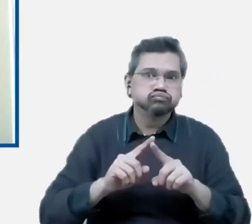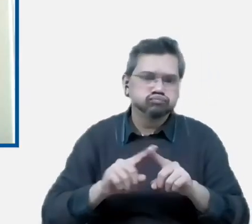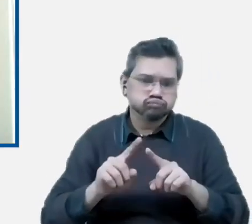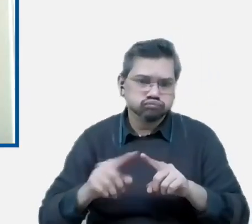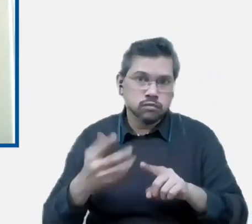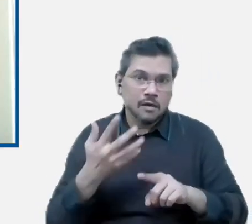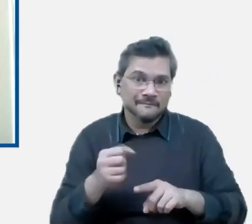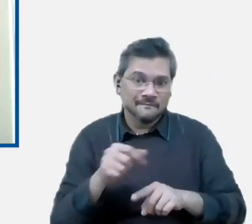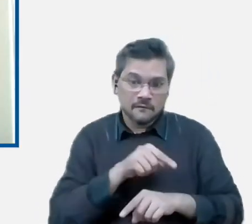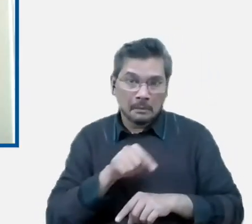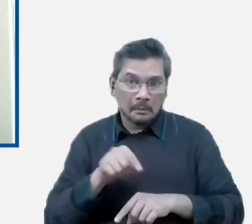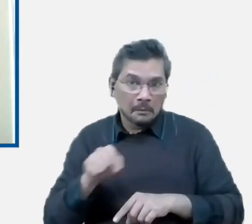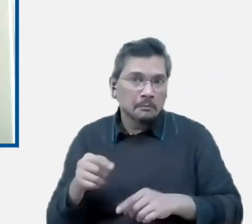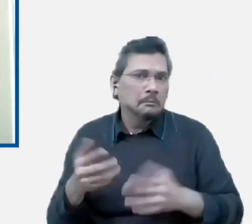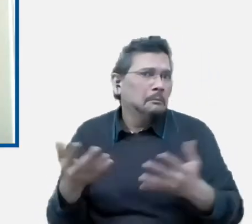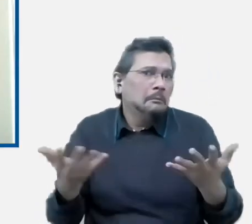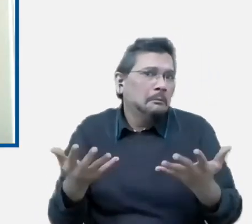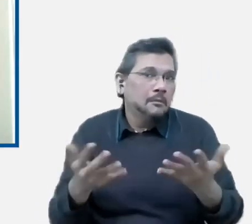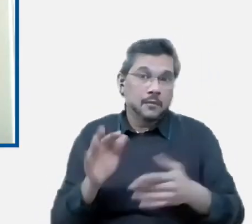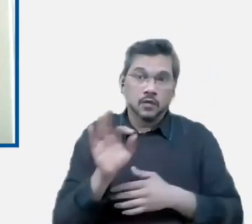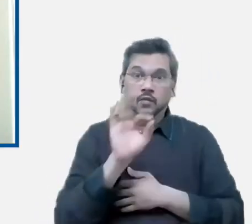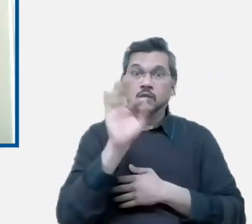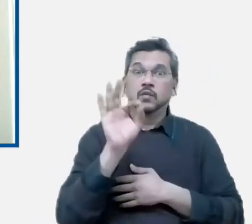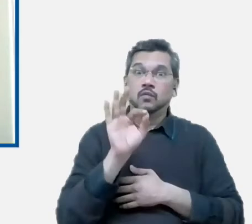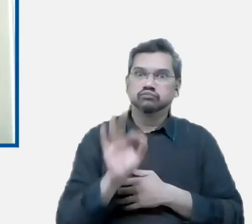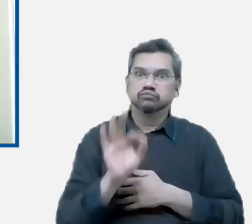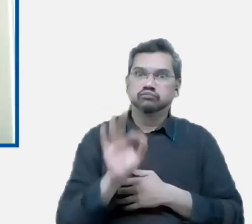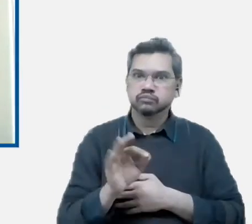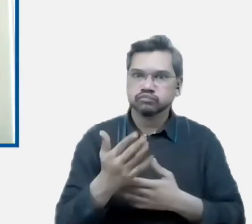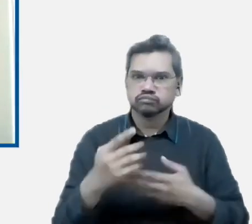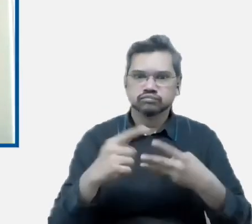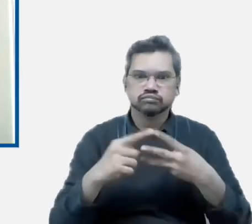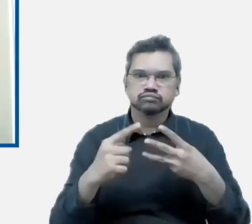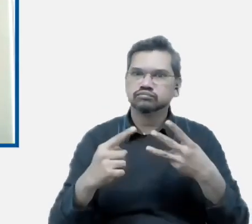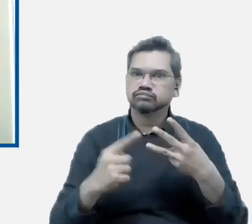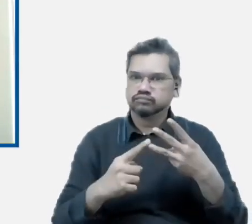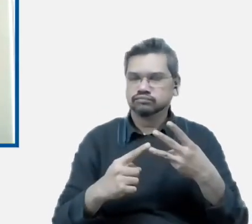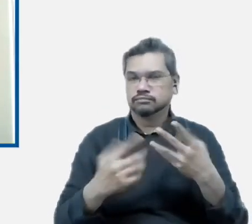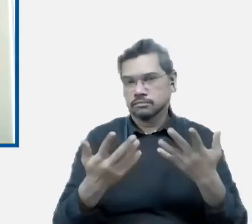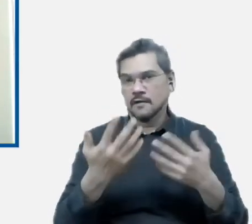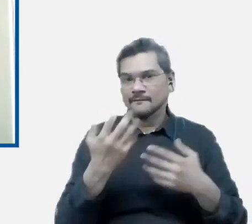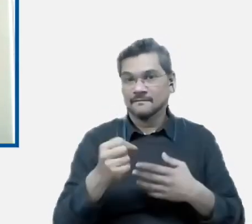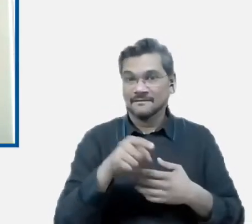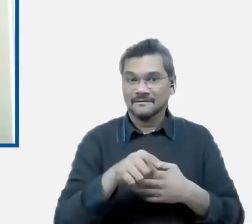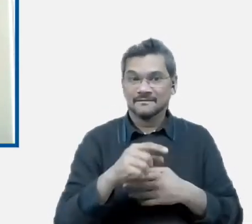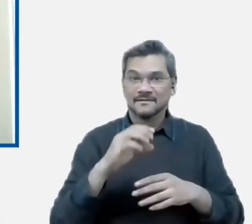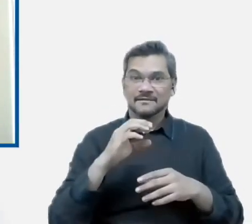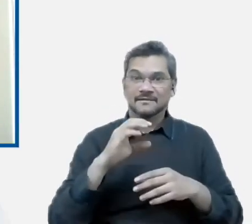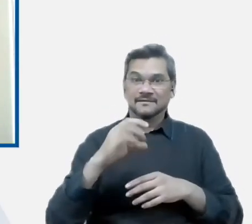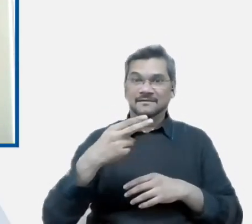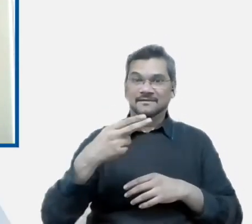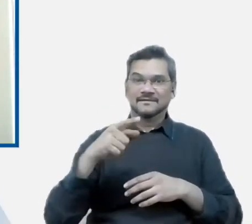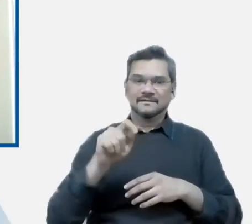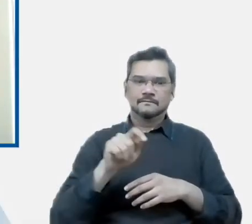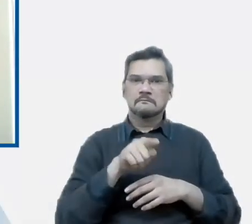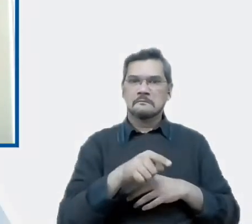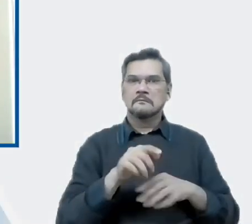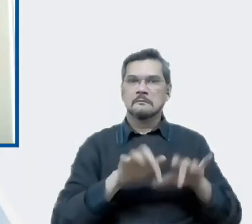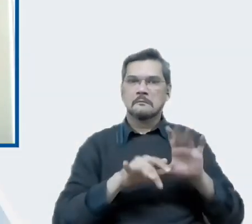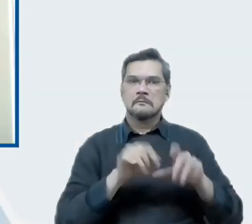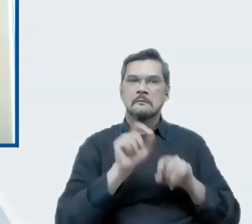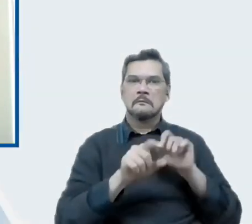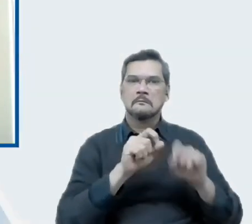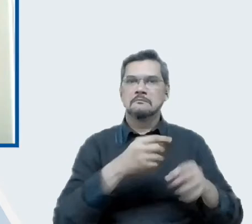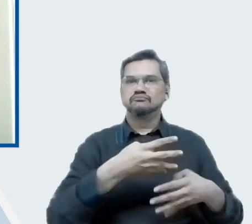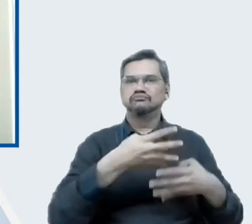said. If you want, you can also check in the chat box. But okay, so Ahmed, the question for